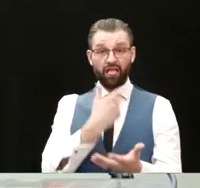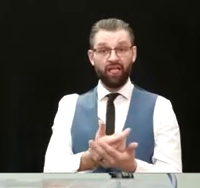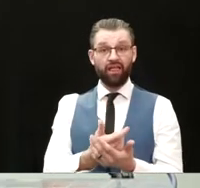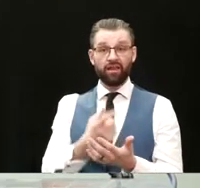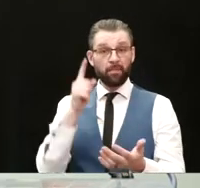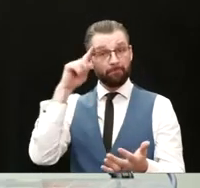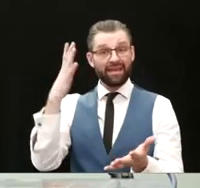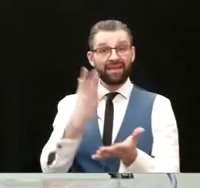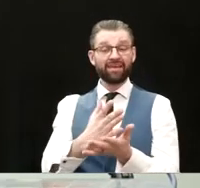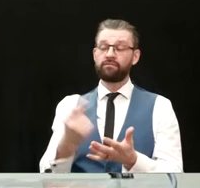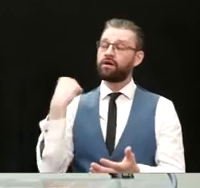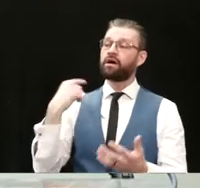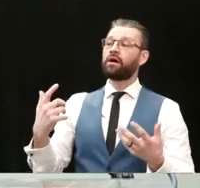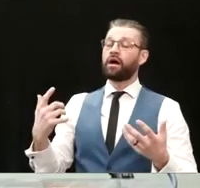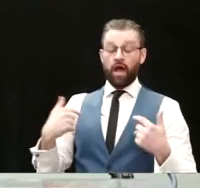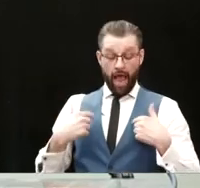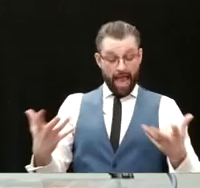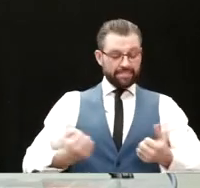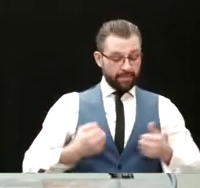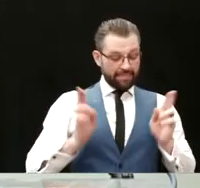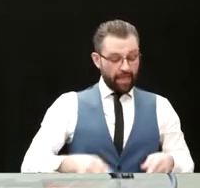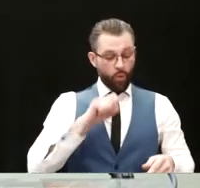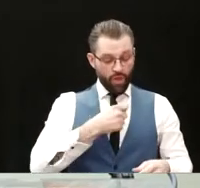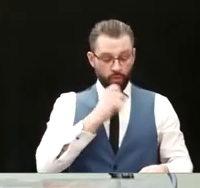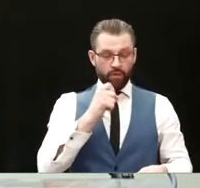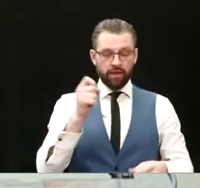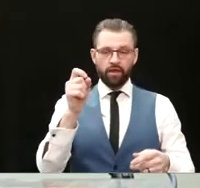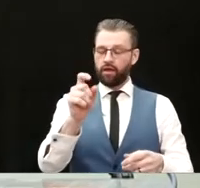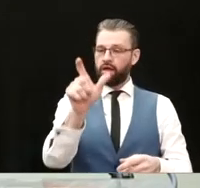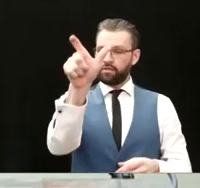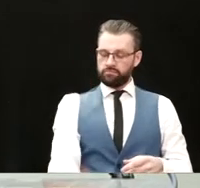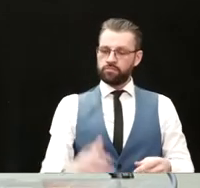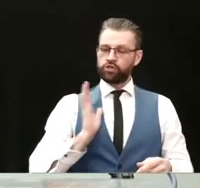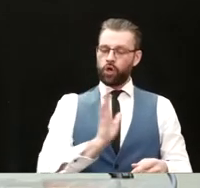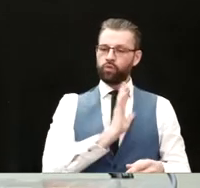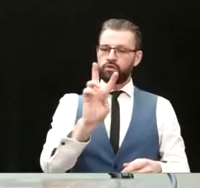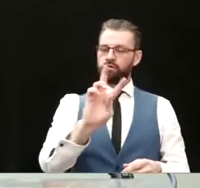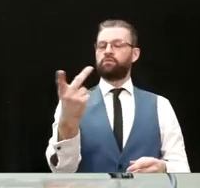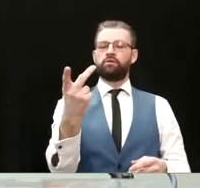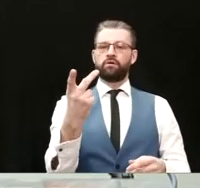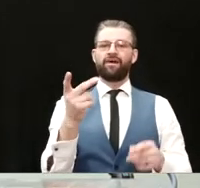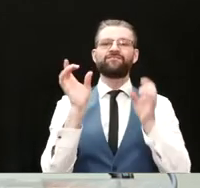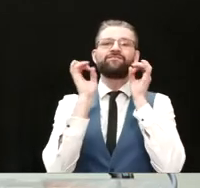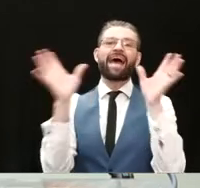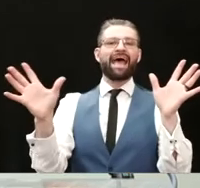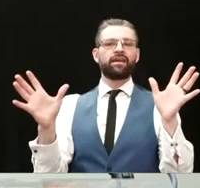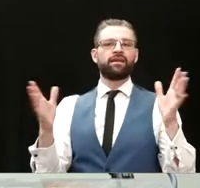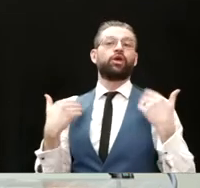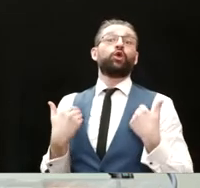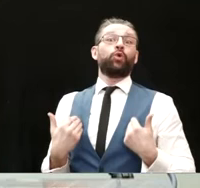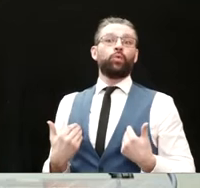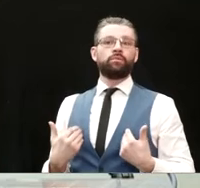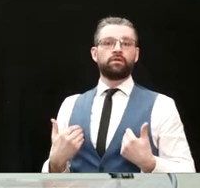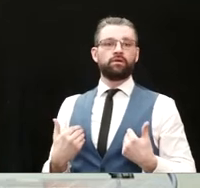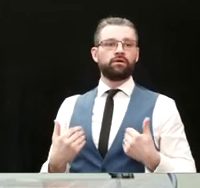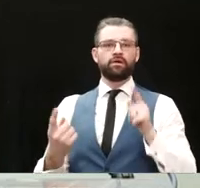had accepted death, and now this soldier wasn't a soldier. He was a fan. He was human. We